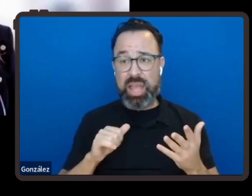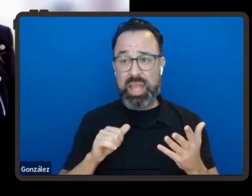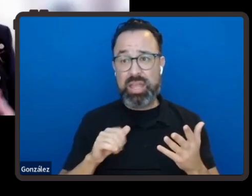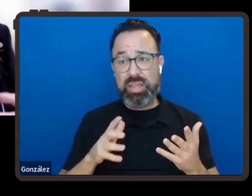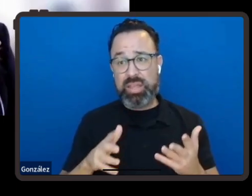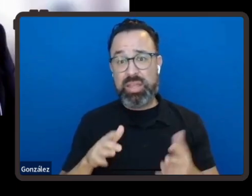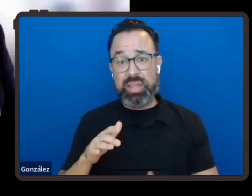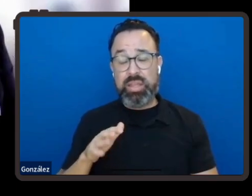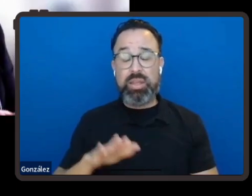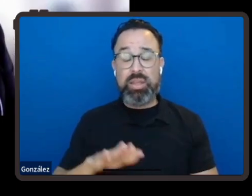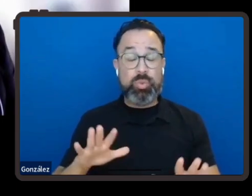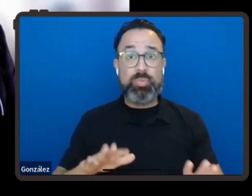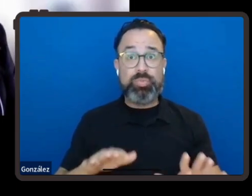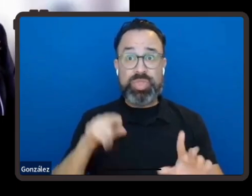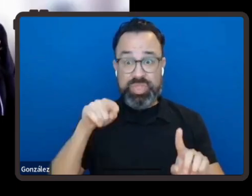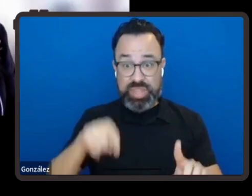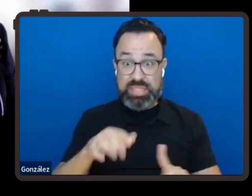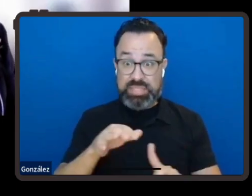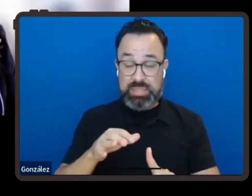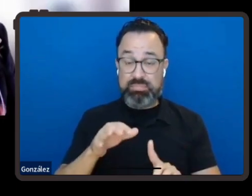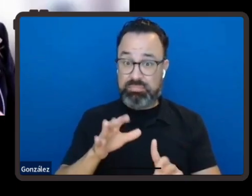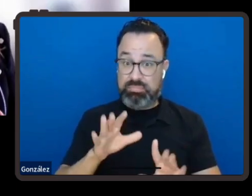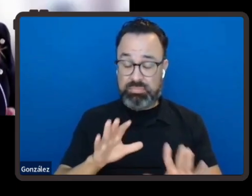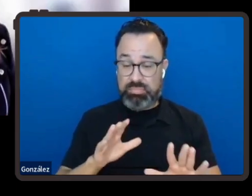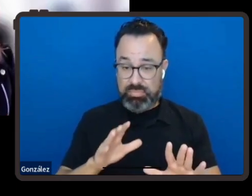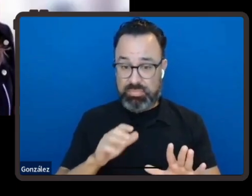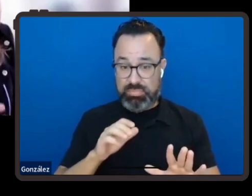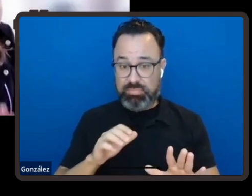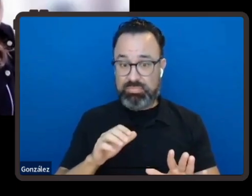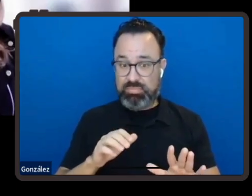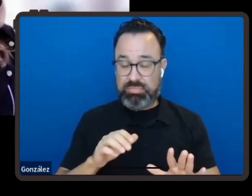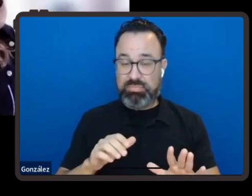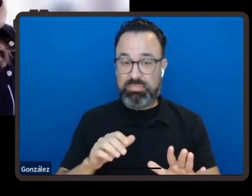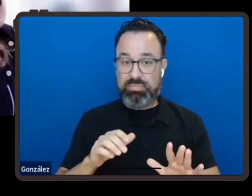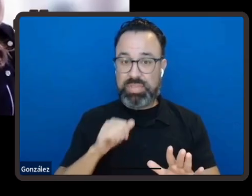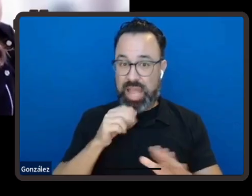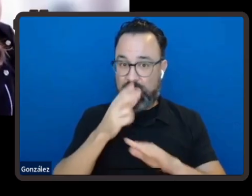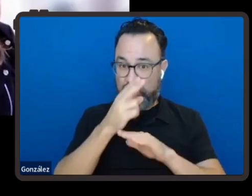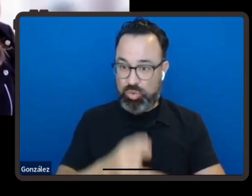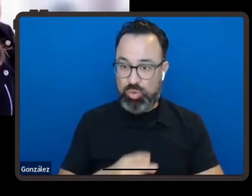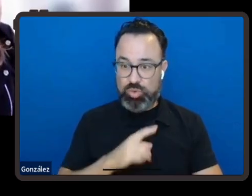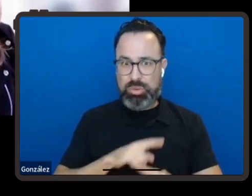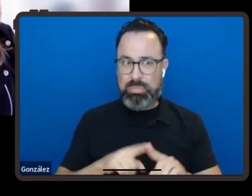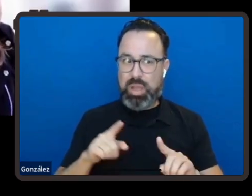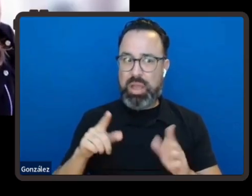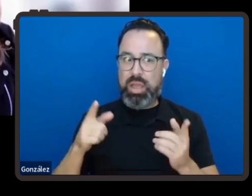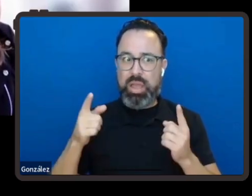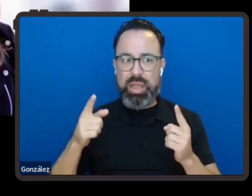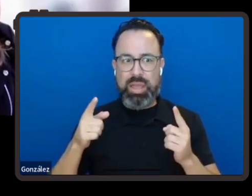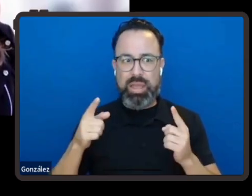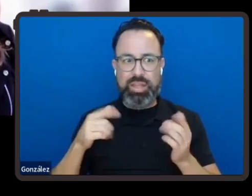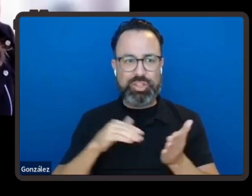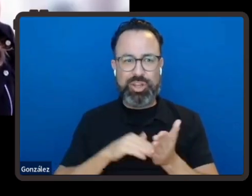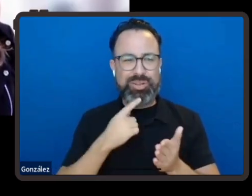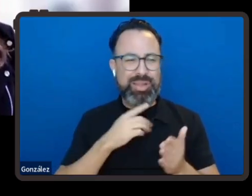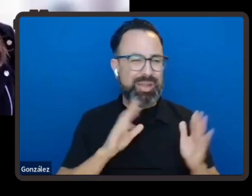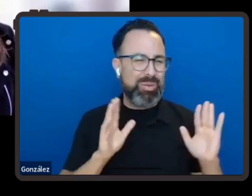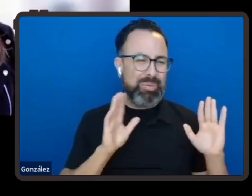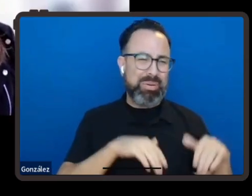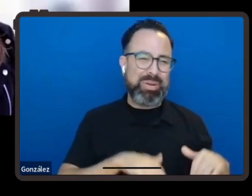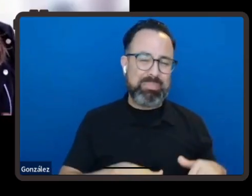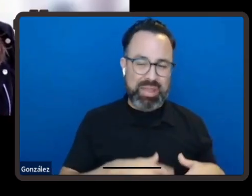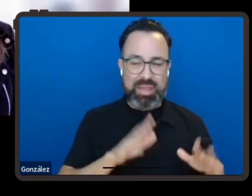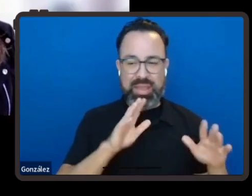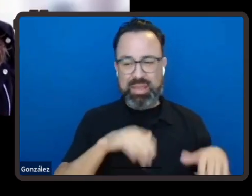is unusual in itself for this condition, but being told don't worry about it, or being told, well, why